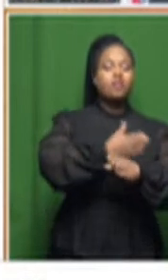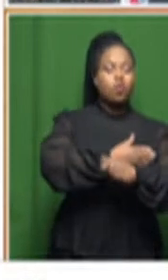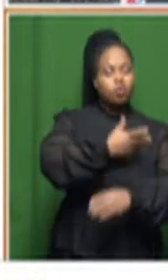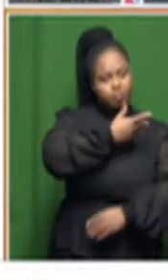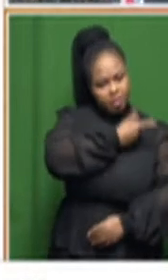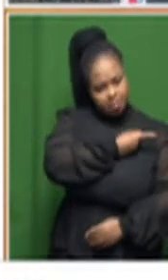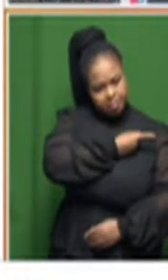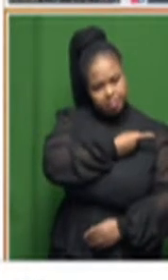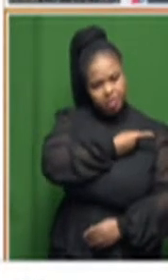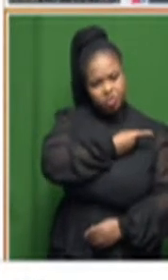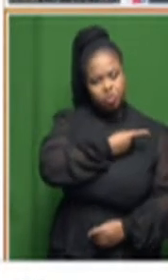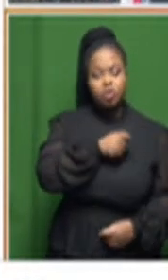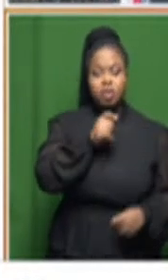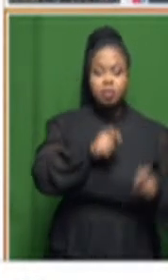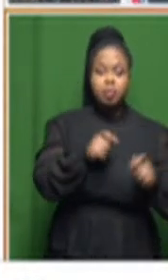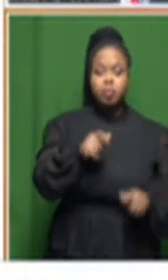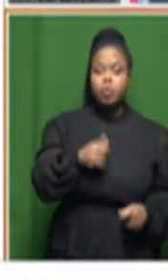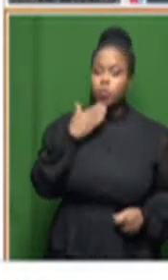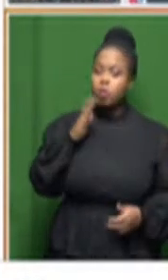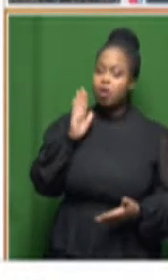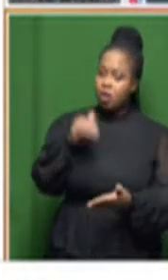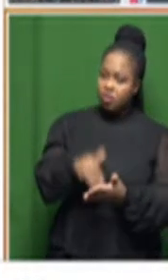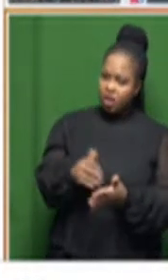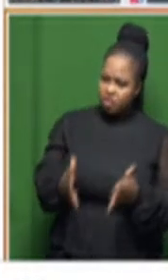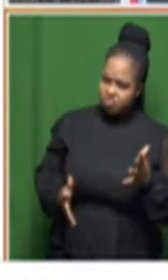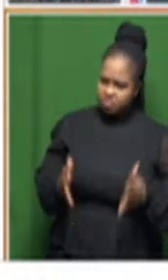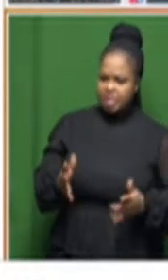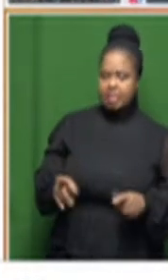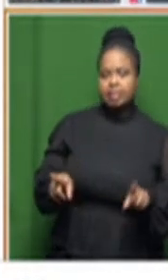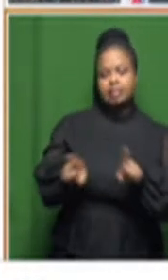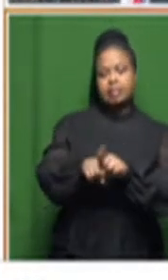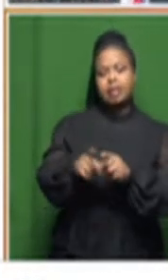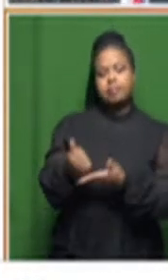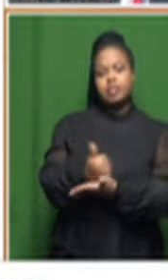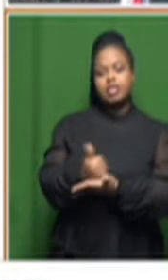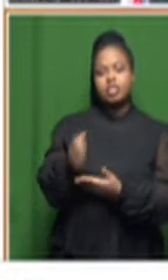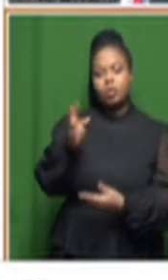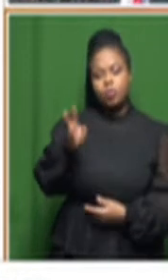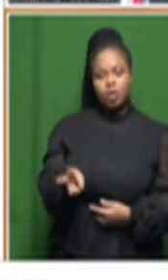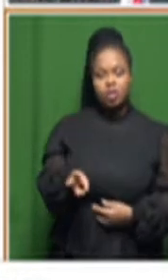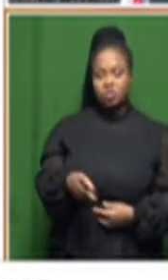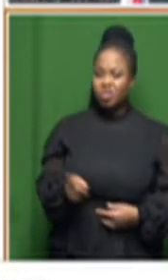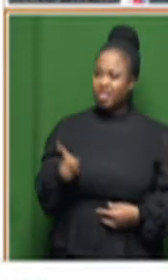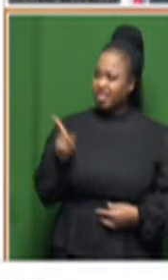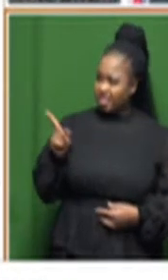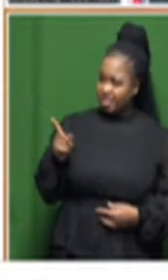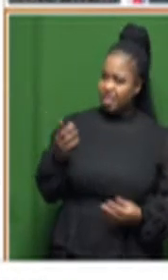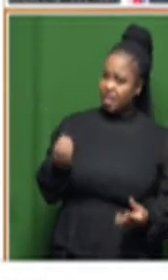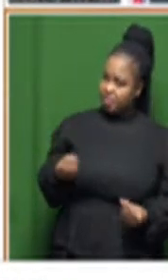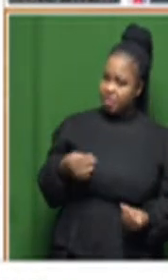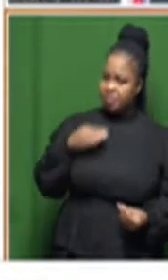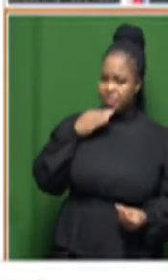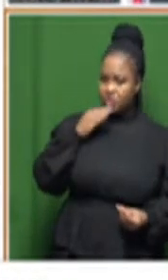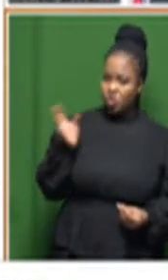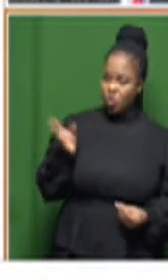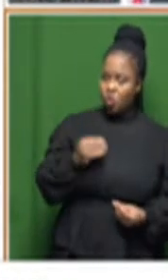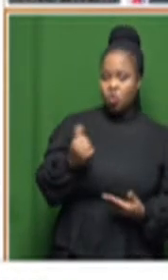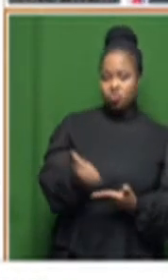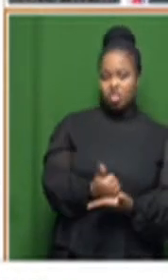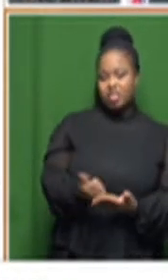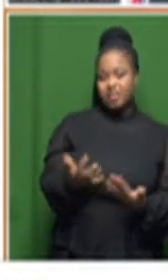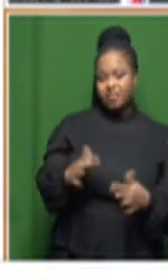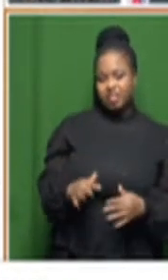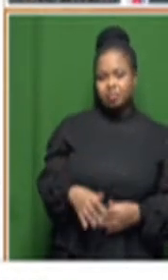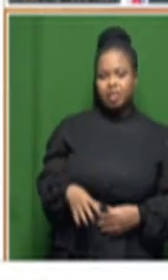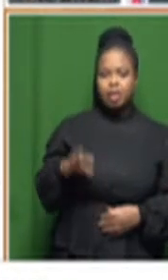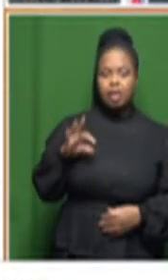pre-vaccination and people who arrive for walk-ins are registered at site. So this figure is everybody who gets registered. And so